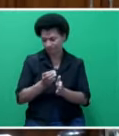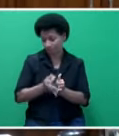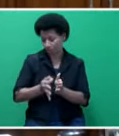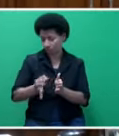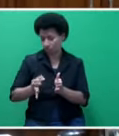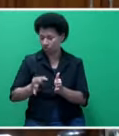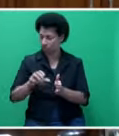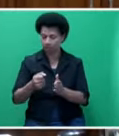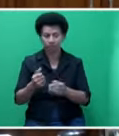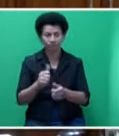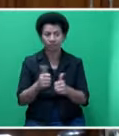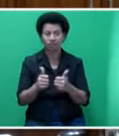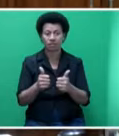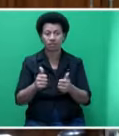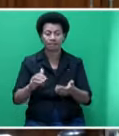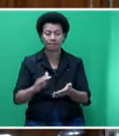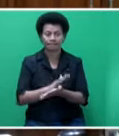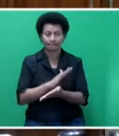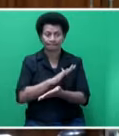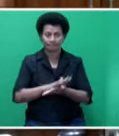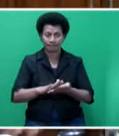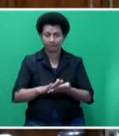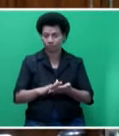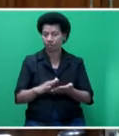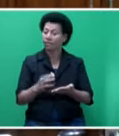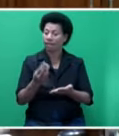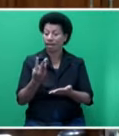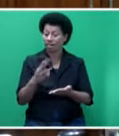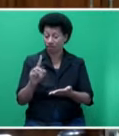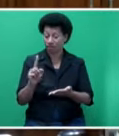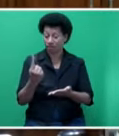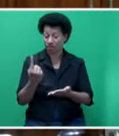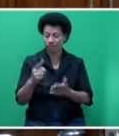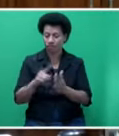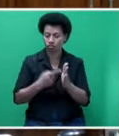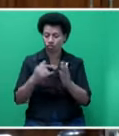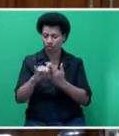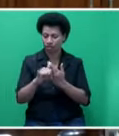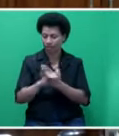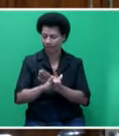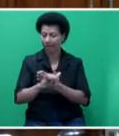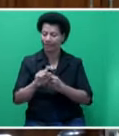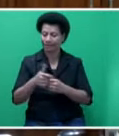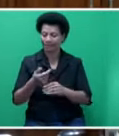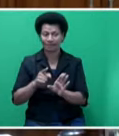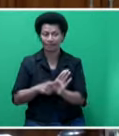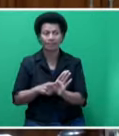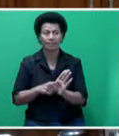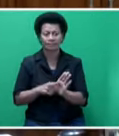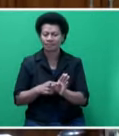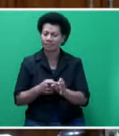their stock to make the polystyrene products till 31 July of next year. We've had numerous submissions. We've been having a lot